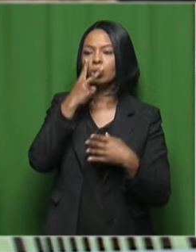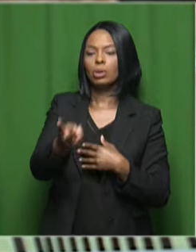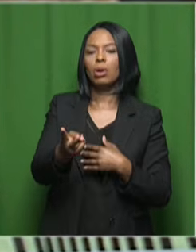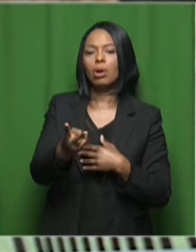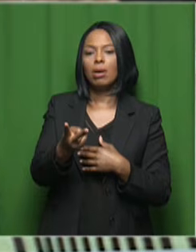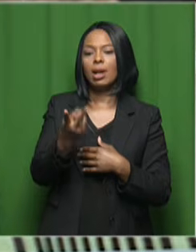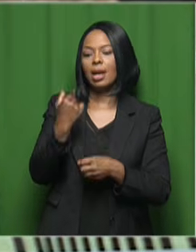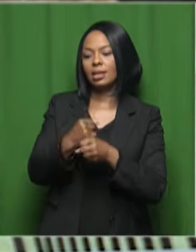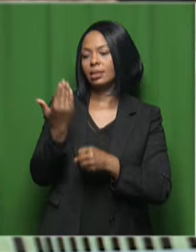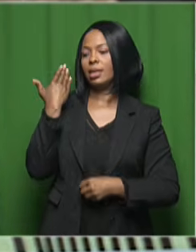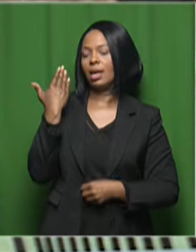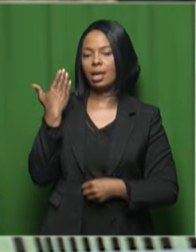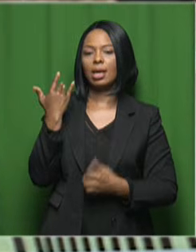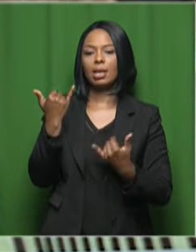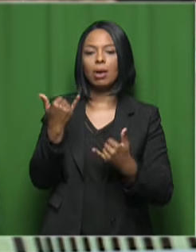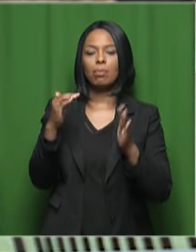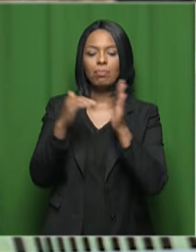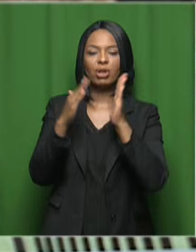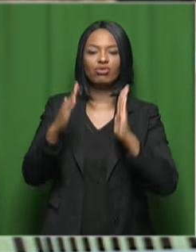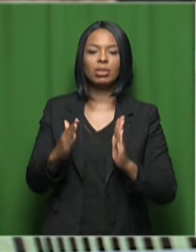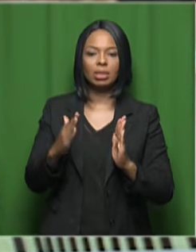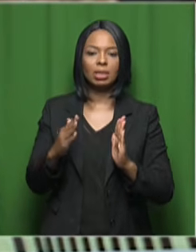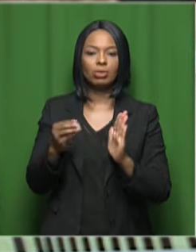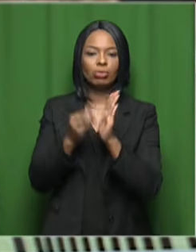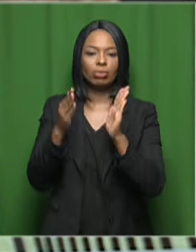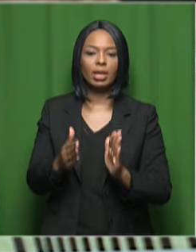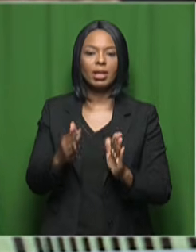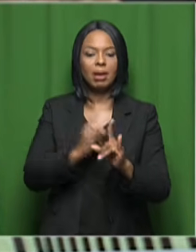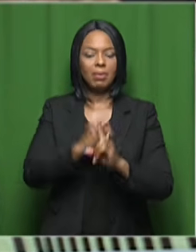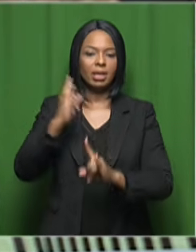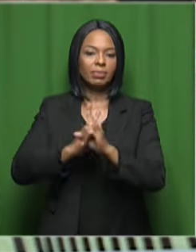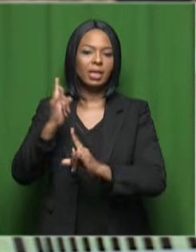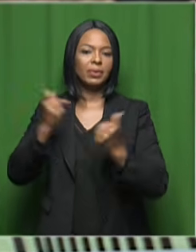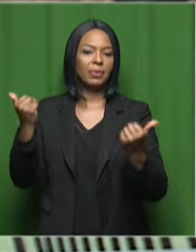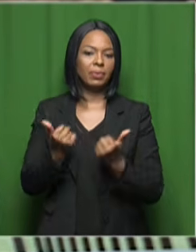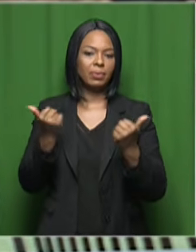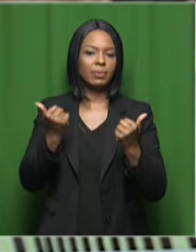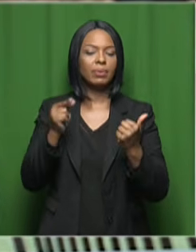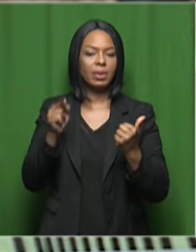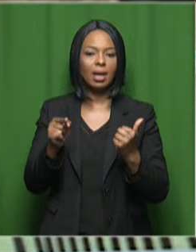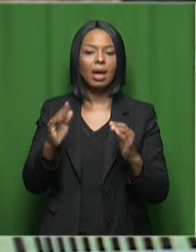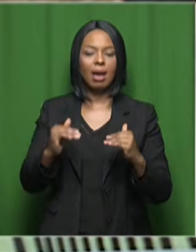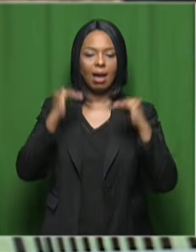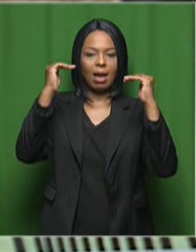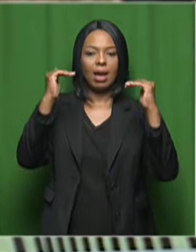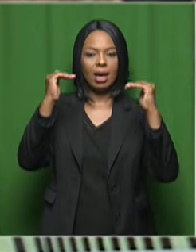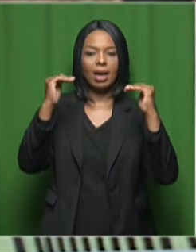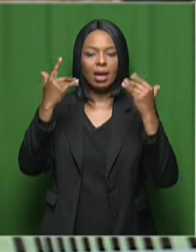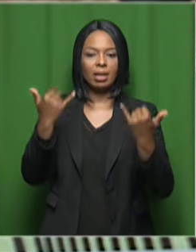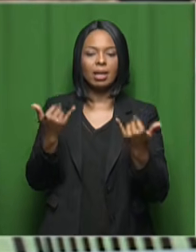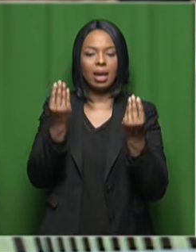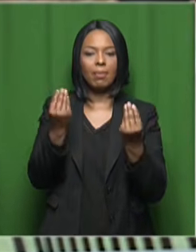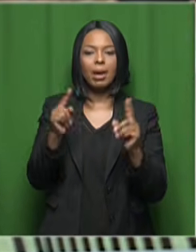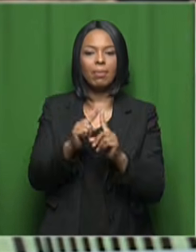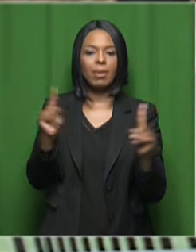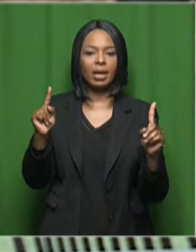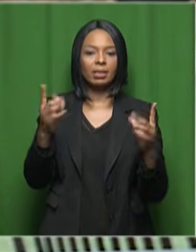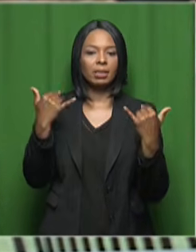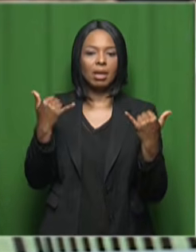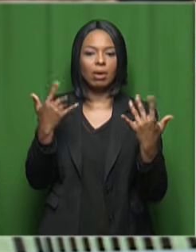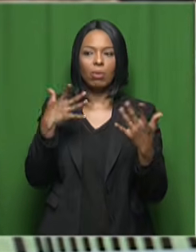from matrics, bachelor passes to try and get into university, and yet it doesn't seem to be,